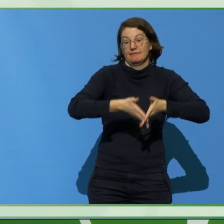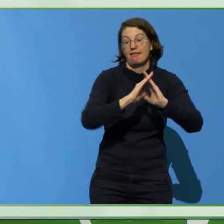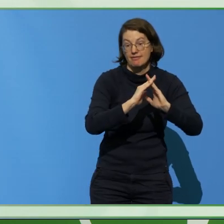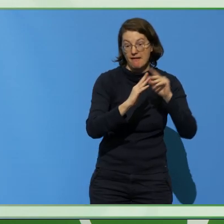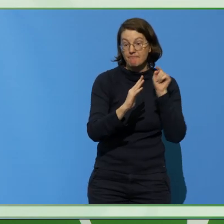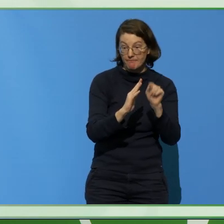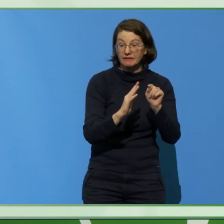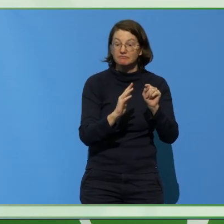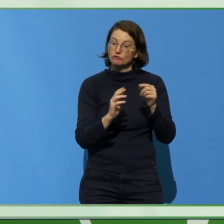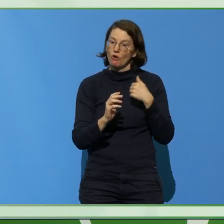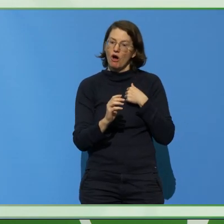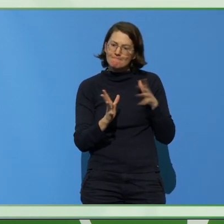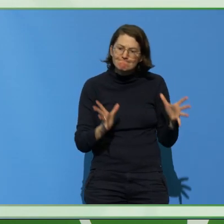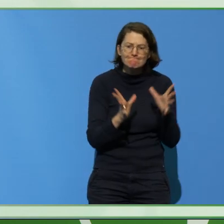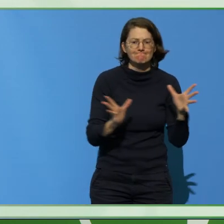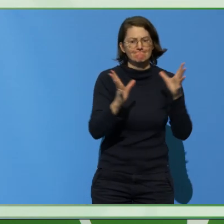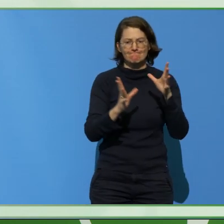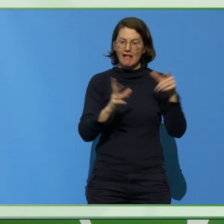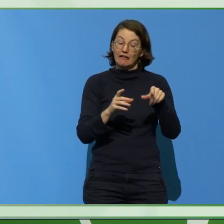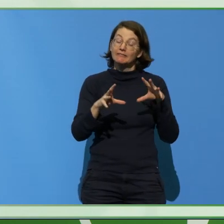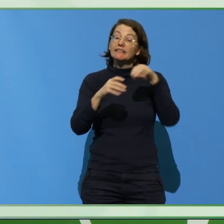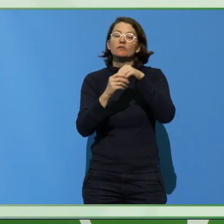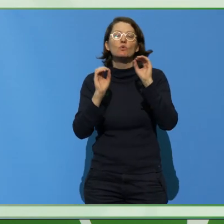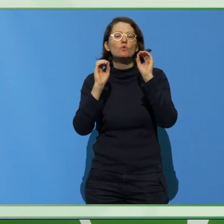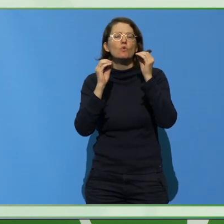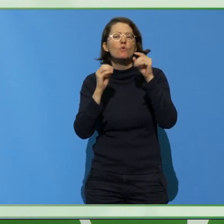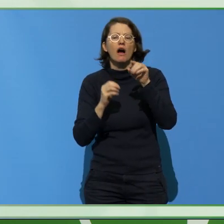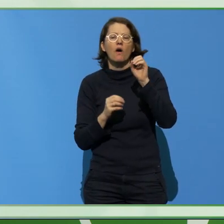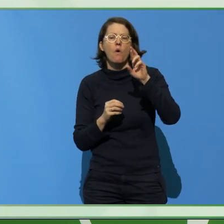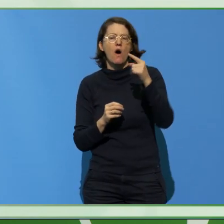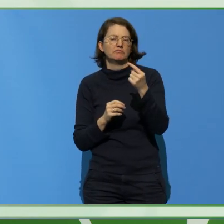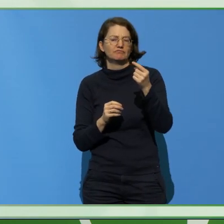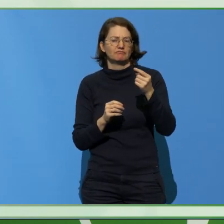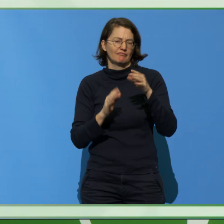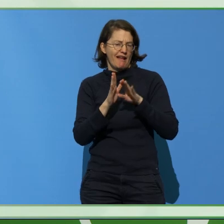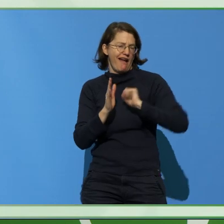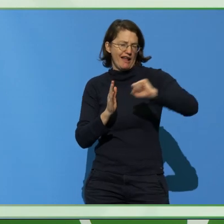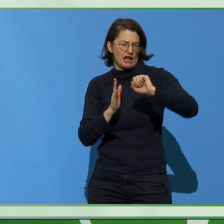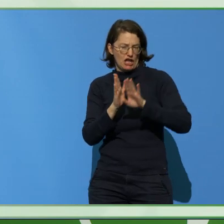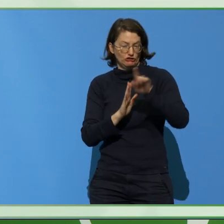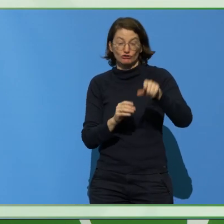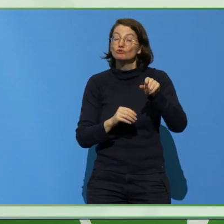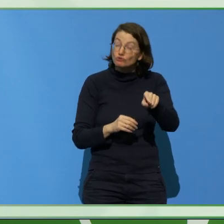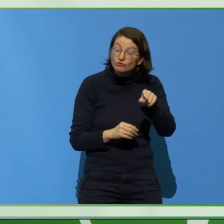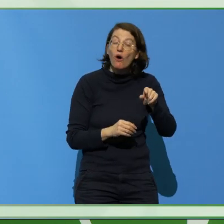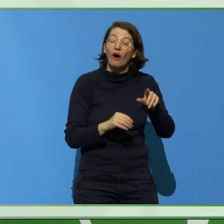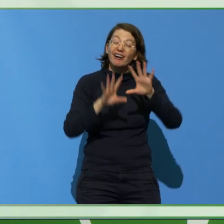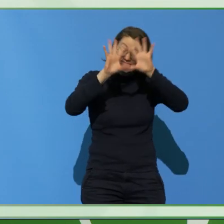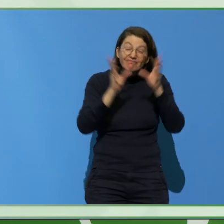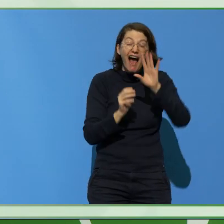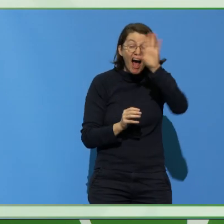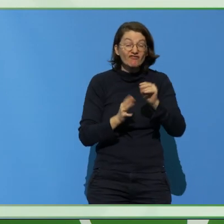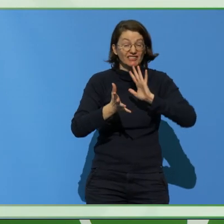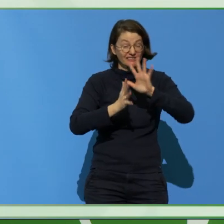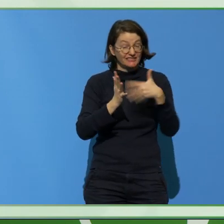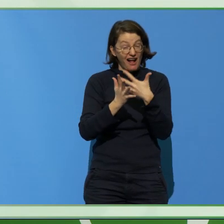They're now going commercial and selling this technology to companies and making it free for deaf individuals.